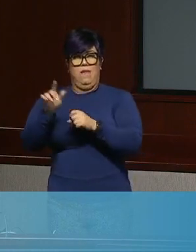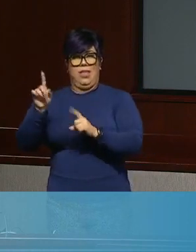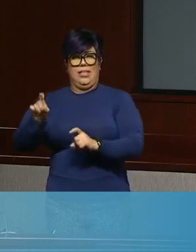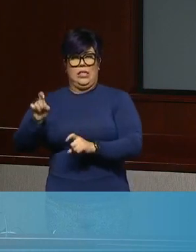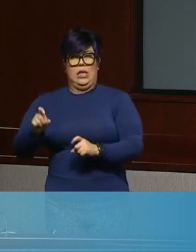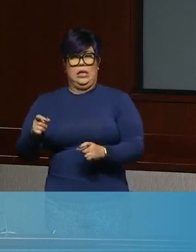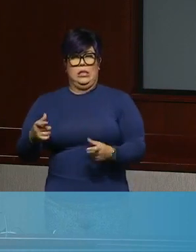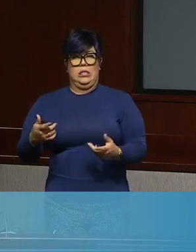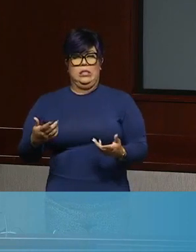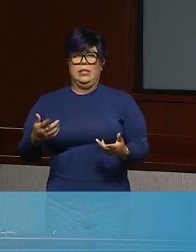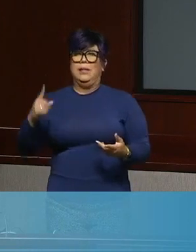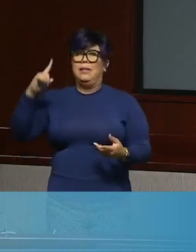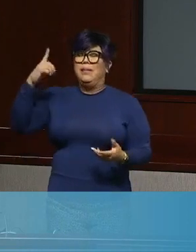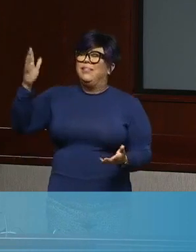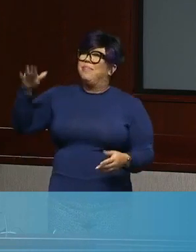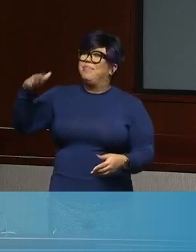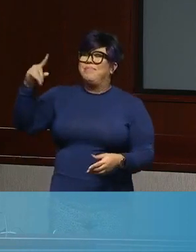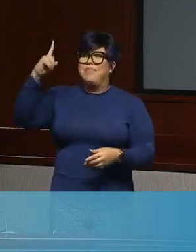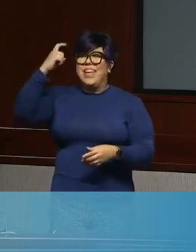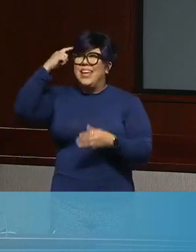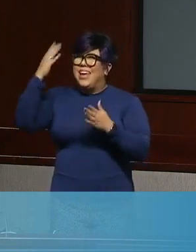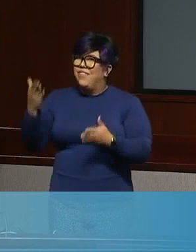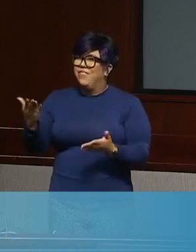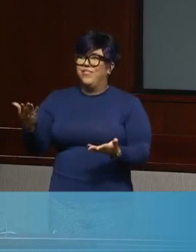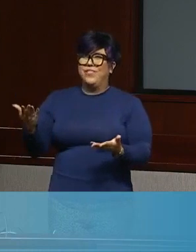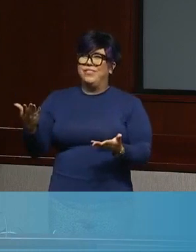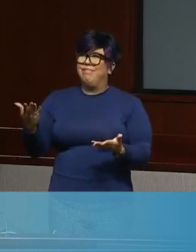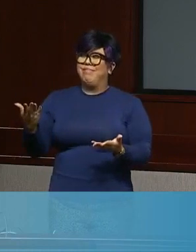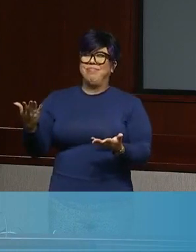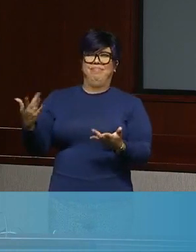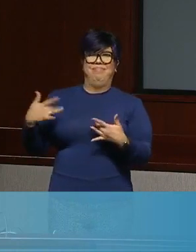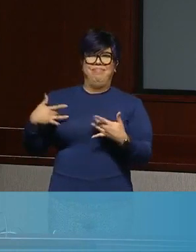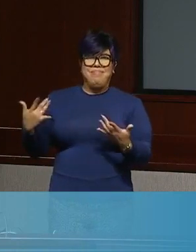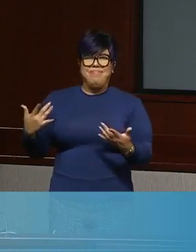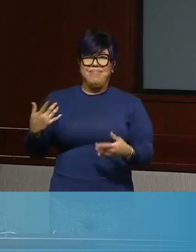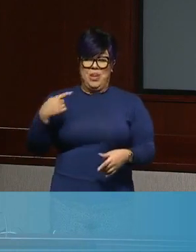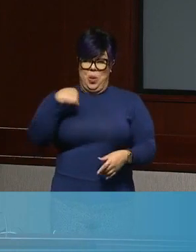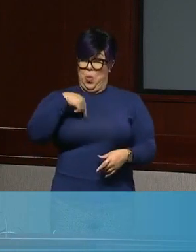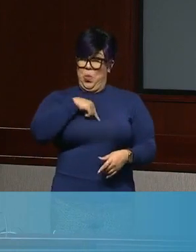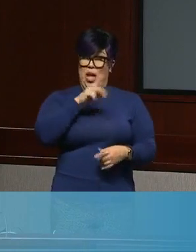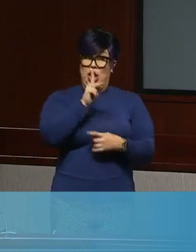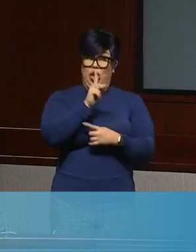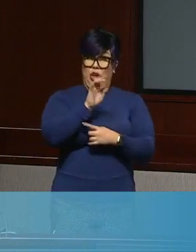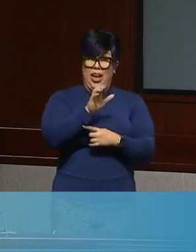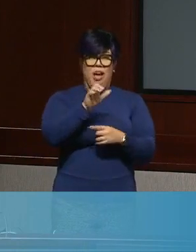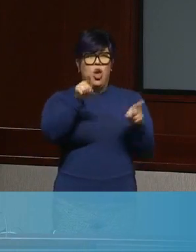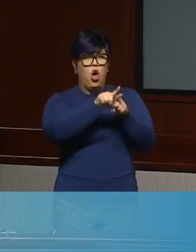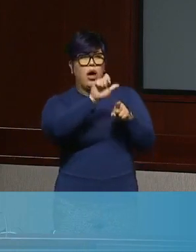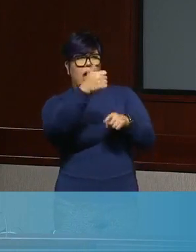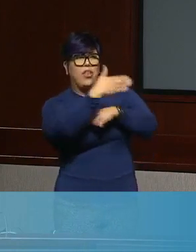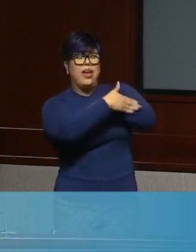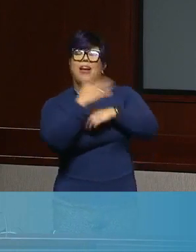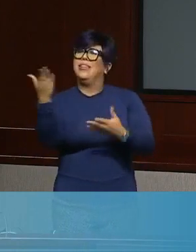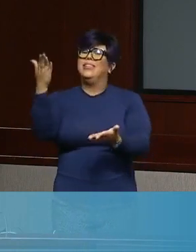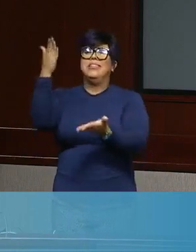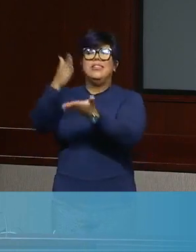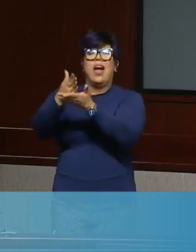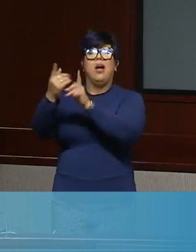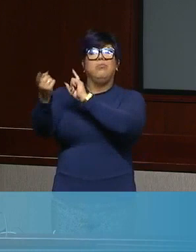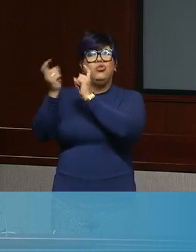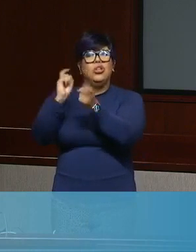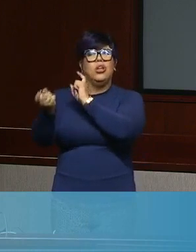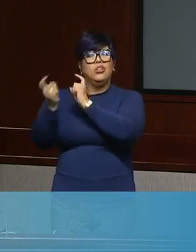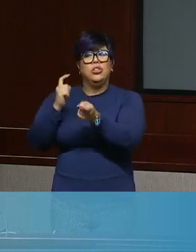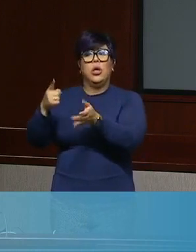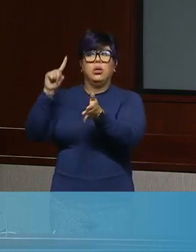Governor, Kern County joins other counties in demanding that you stop moving the goalposts on